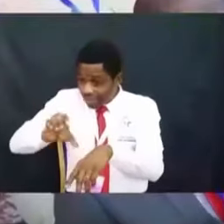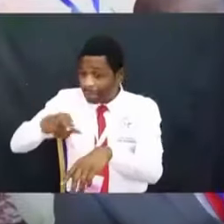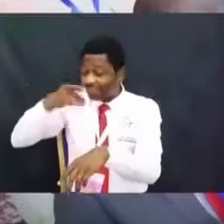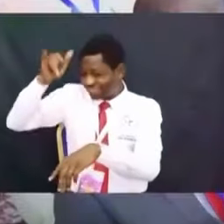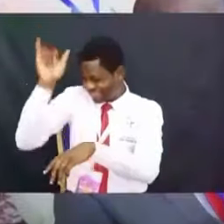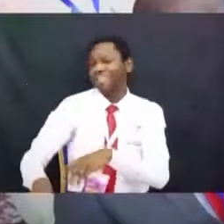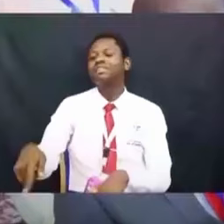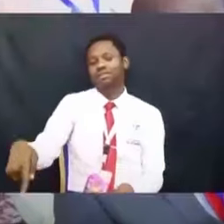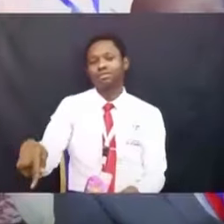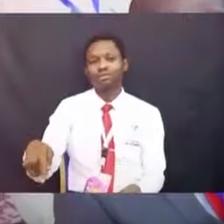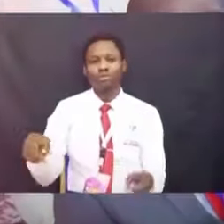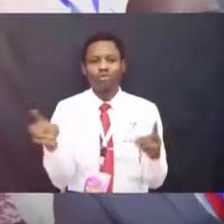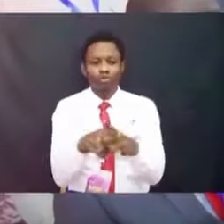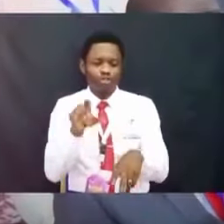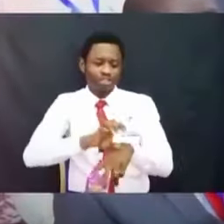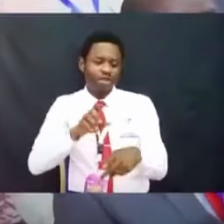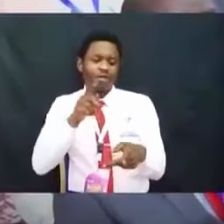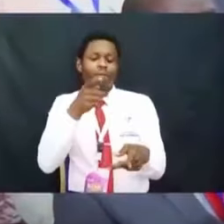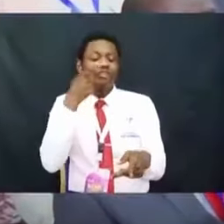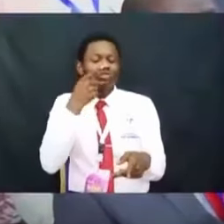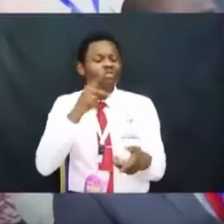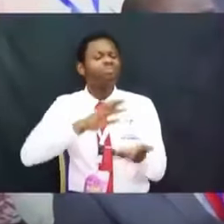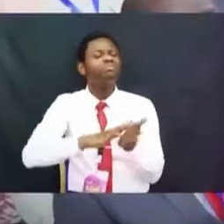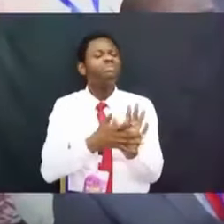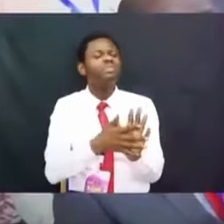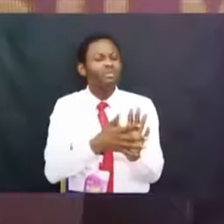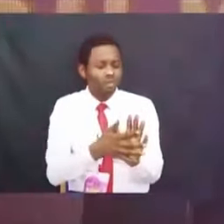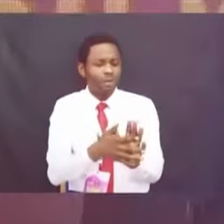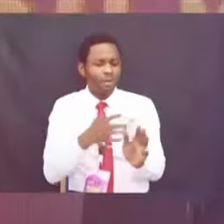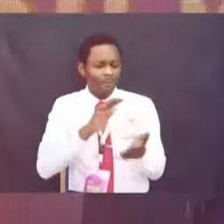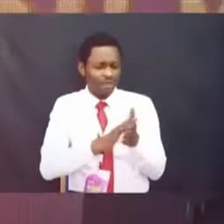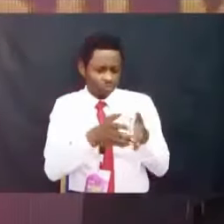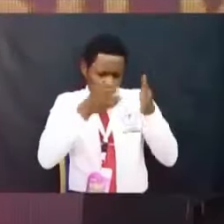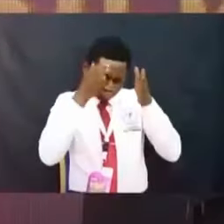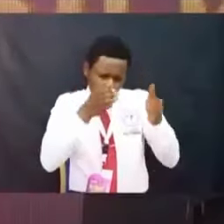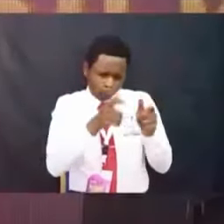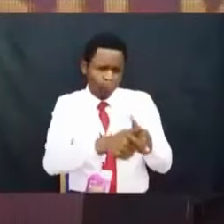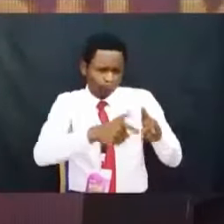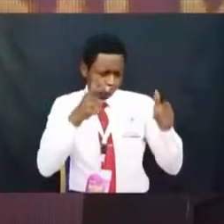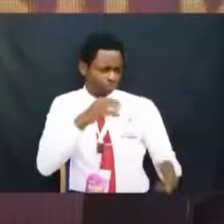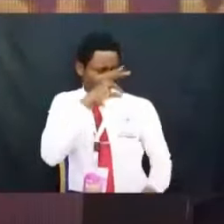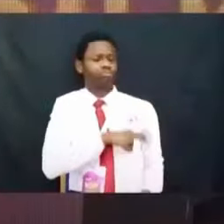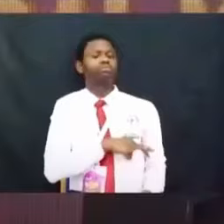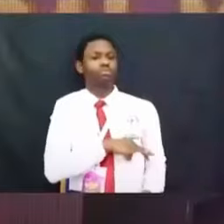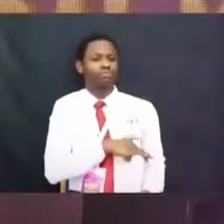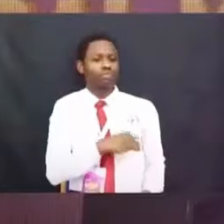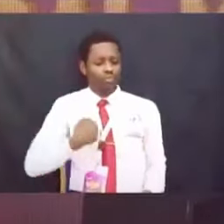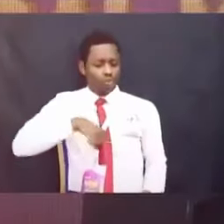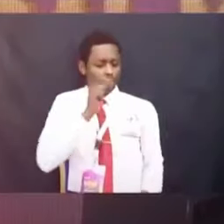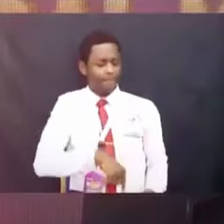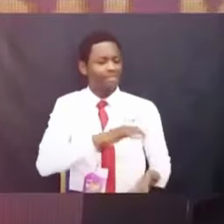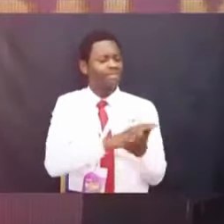Church of Pentecost, therefore, is and should be our greatest treasure. And we need to love her